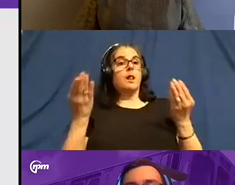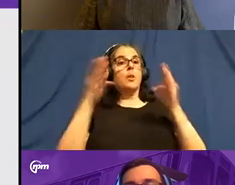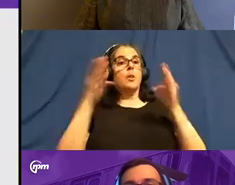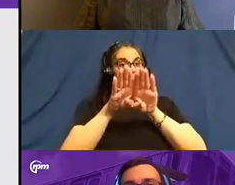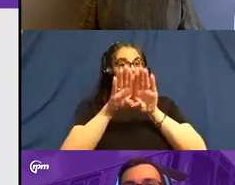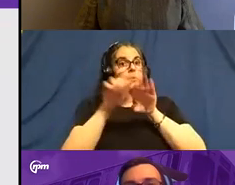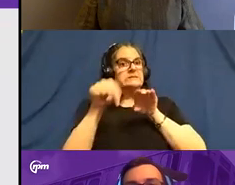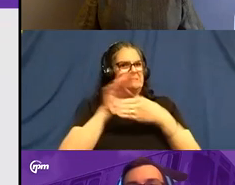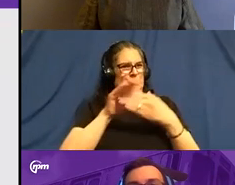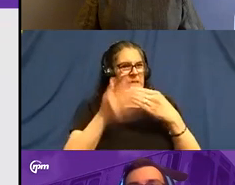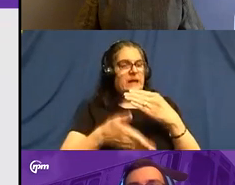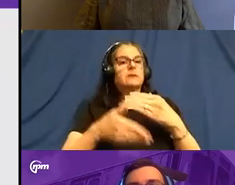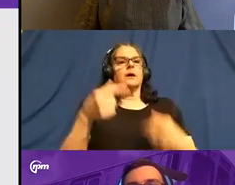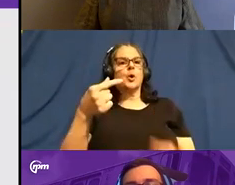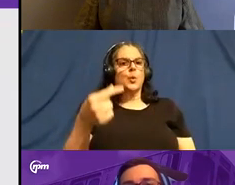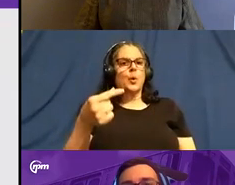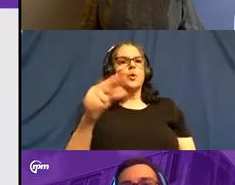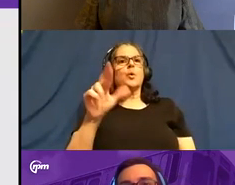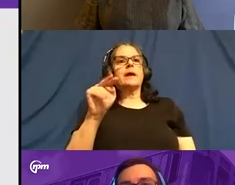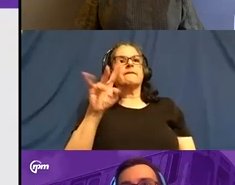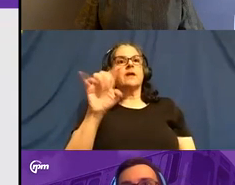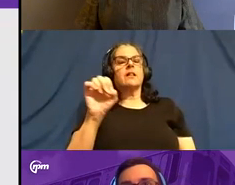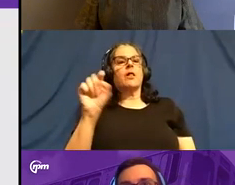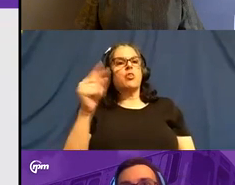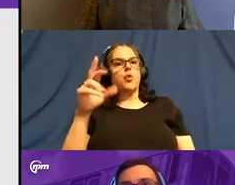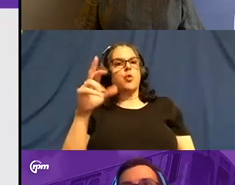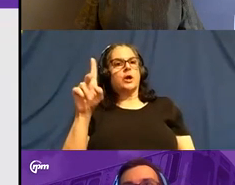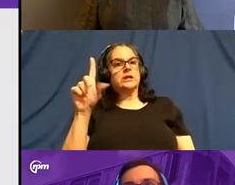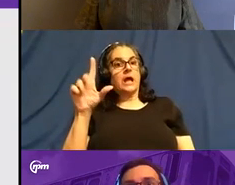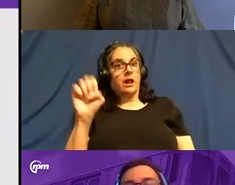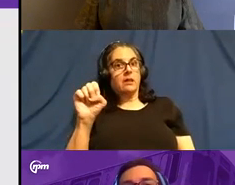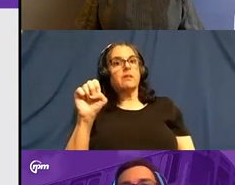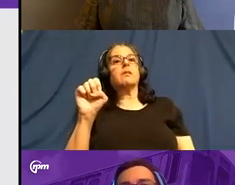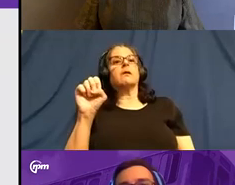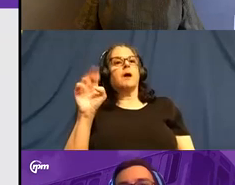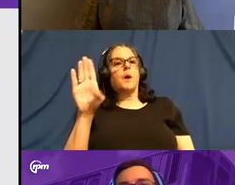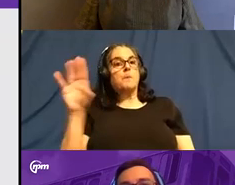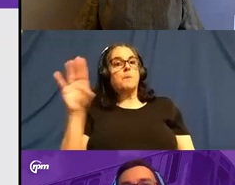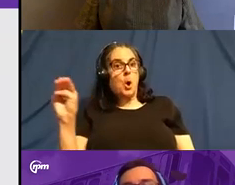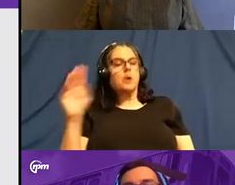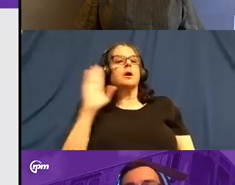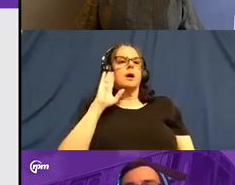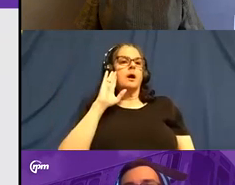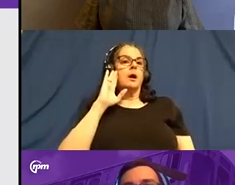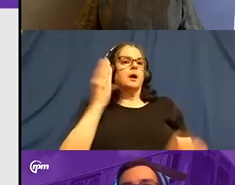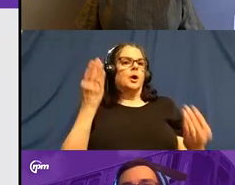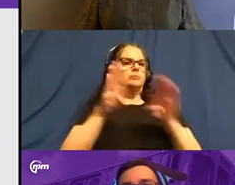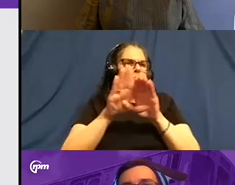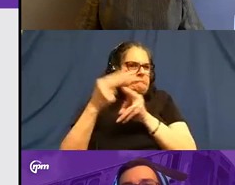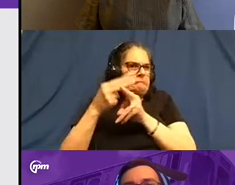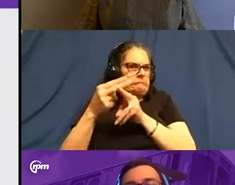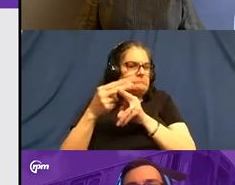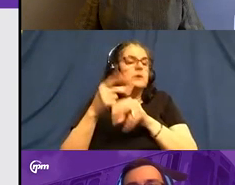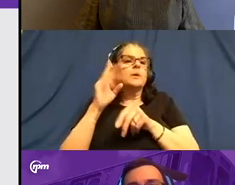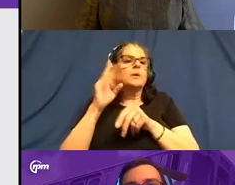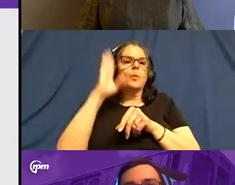Bryn Mawr. During that period, there will be bus shuttles provided that will connect you from Loyola and all 3 stations that are closed